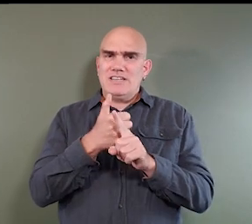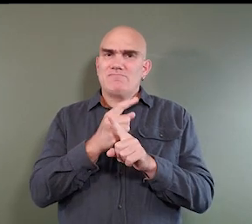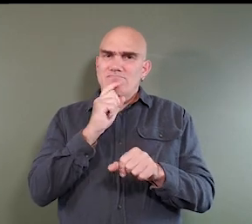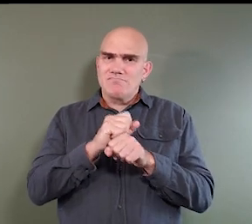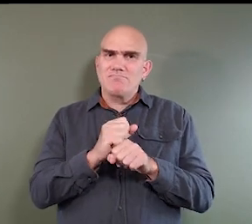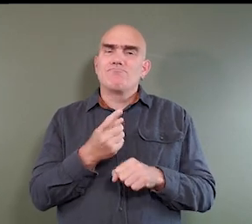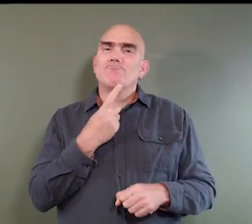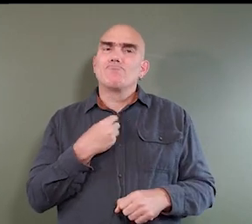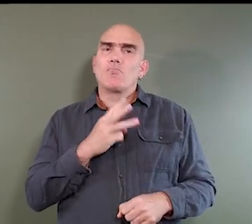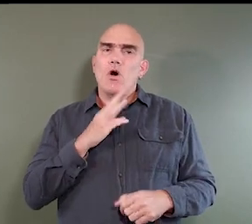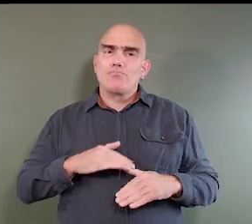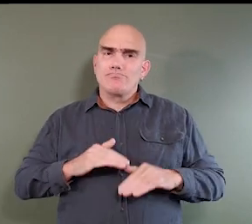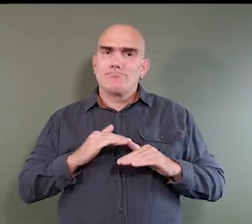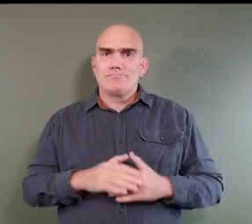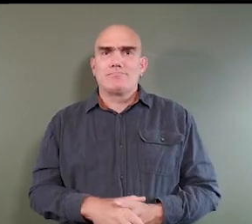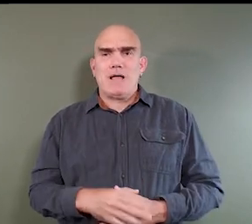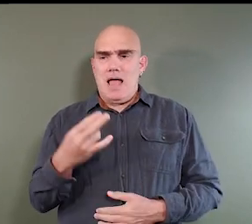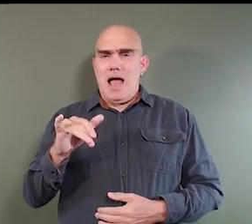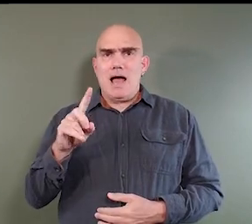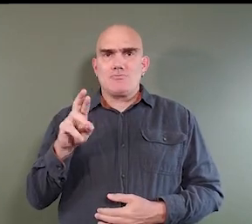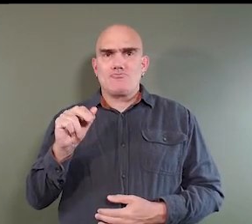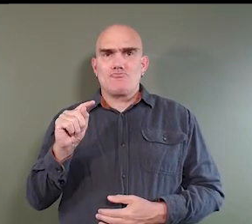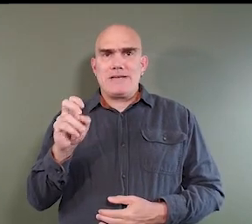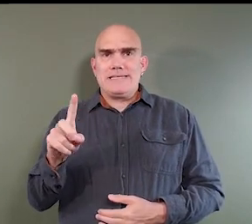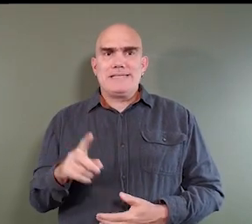yourself hydrated.